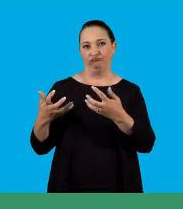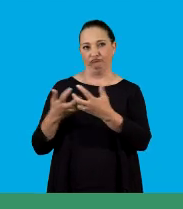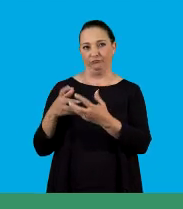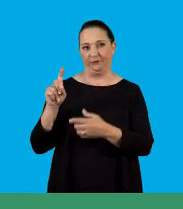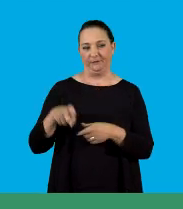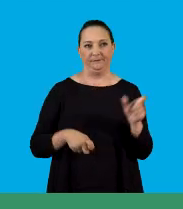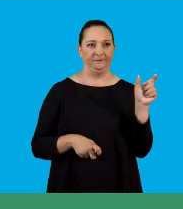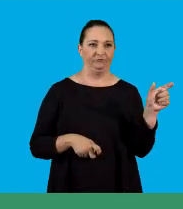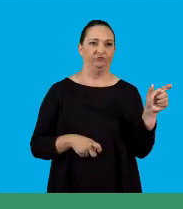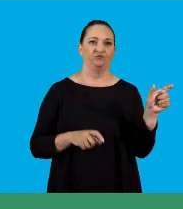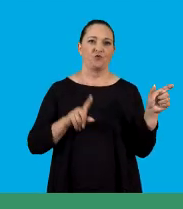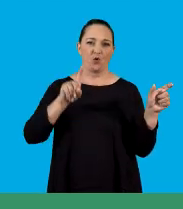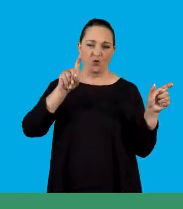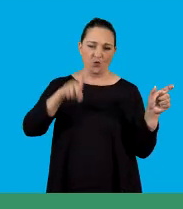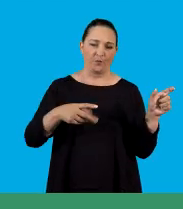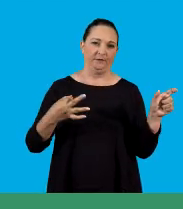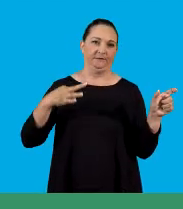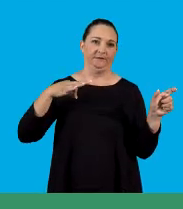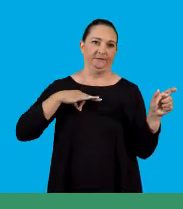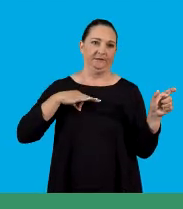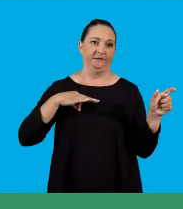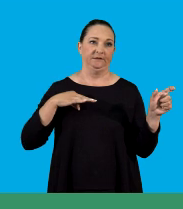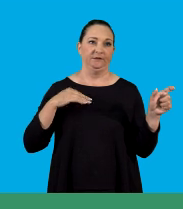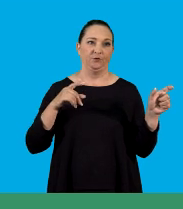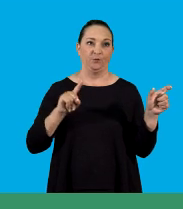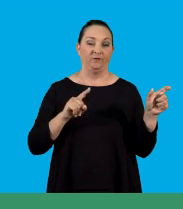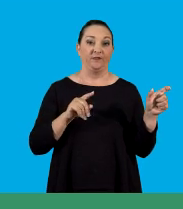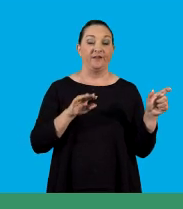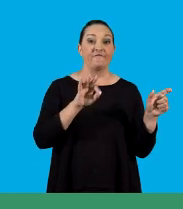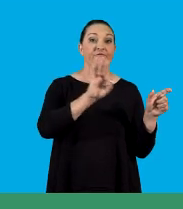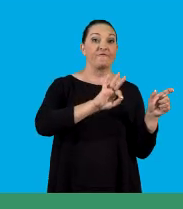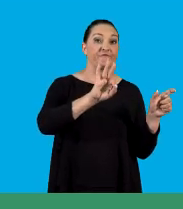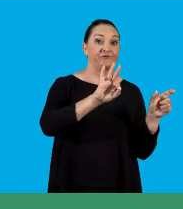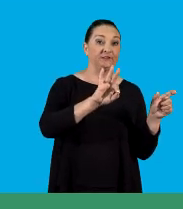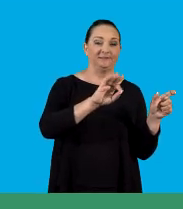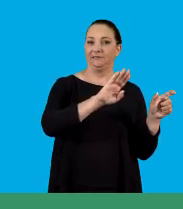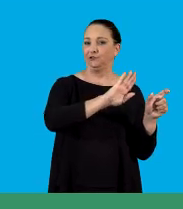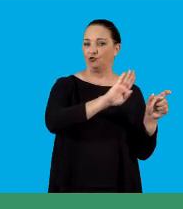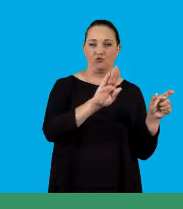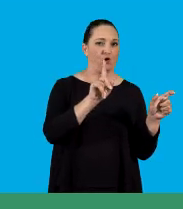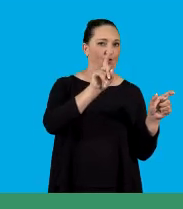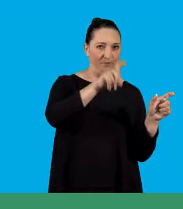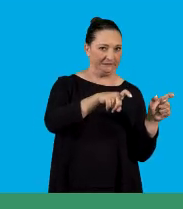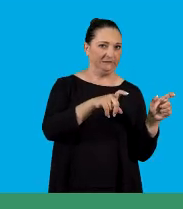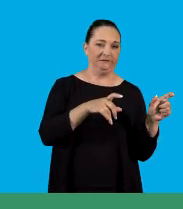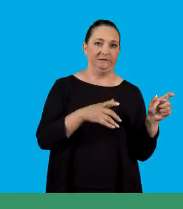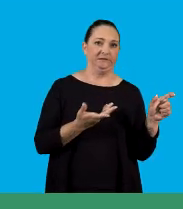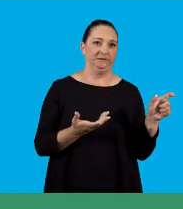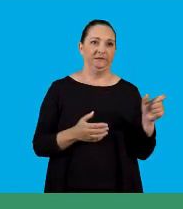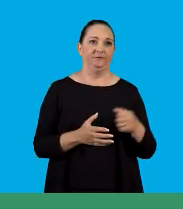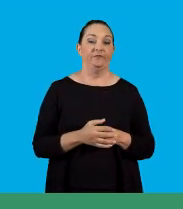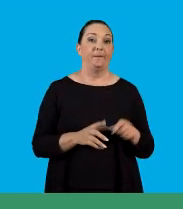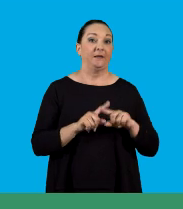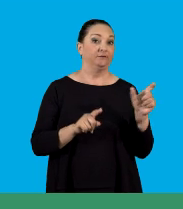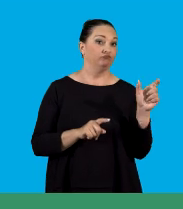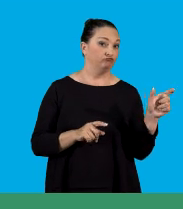compulsory benefits, and we did say and emphasize that a fringe benefit is not a compulsory benefit. So